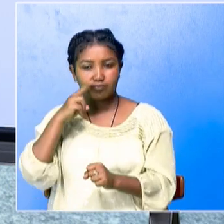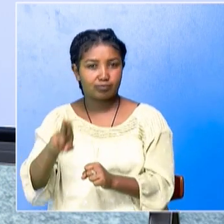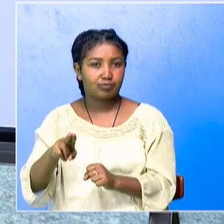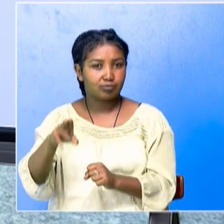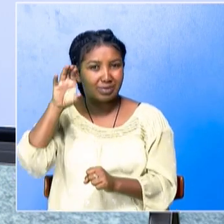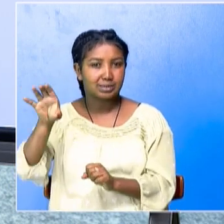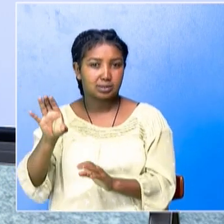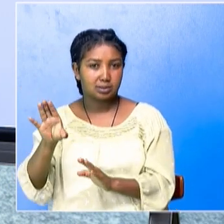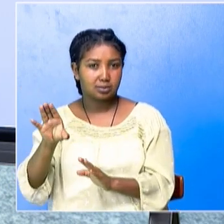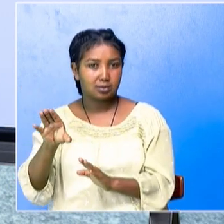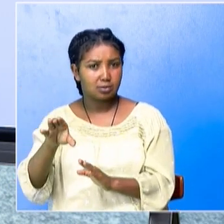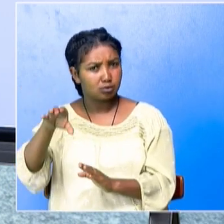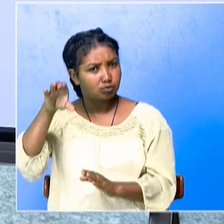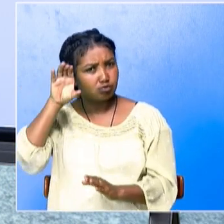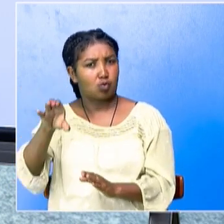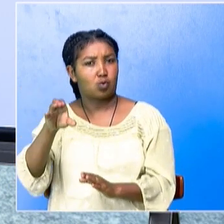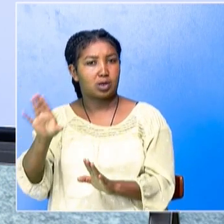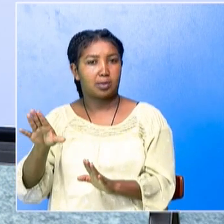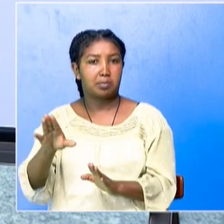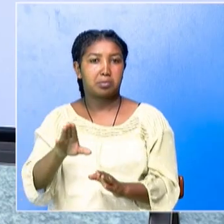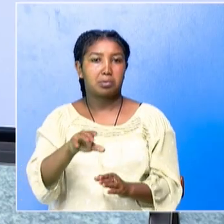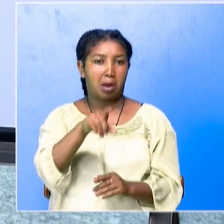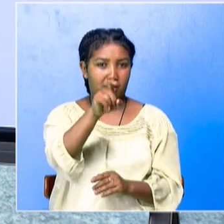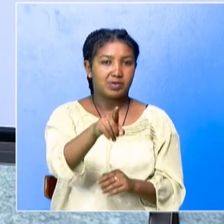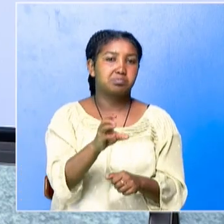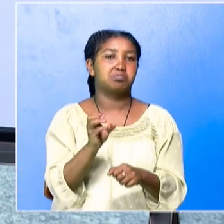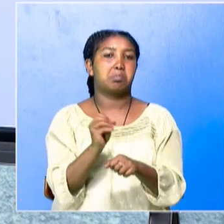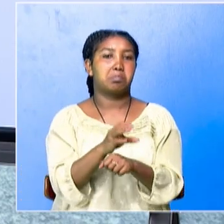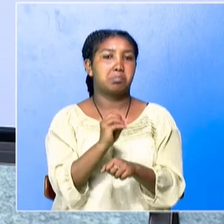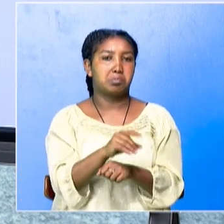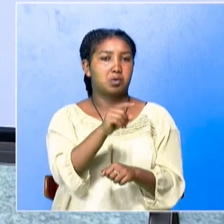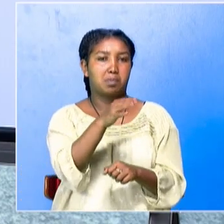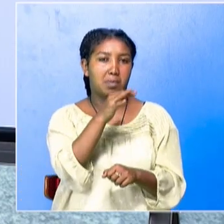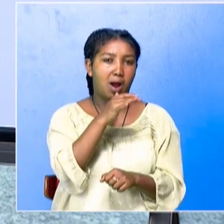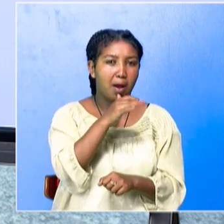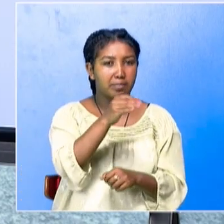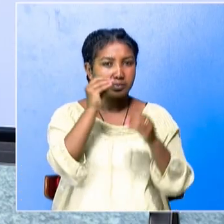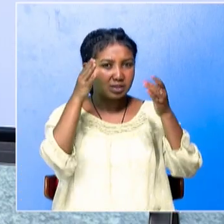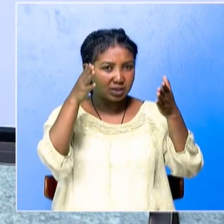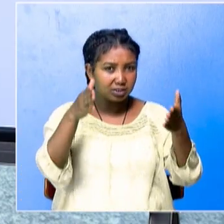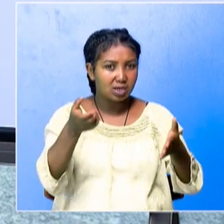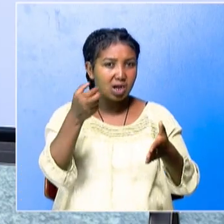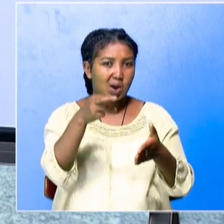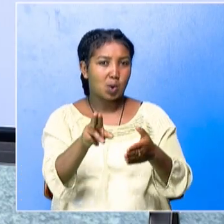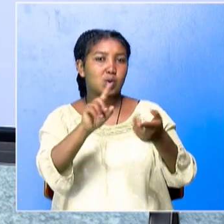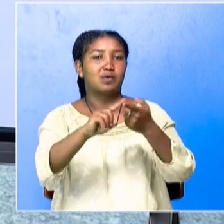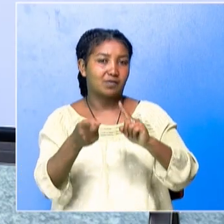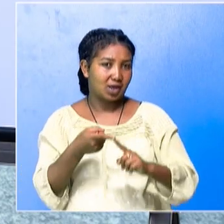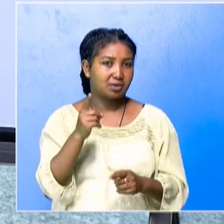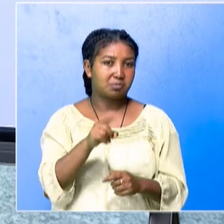instruction and a strong obligation. This one is advice from maybe your mom, your teacher, maybe also your